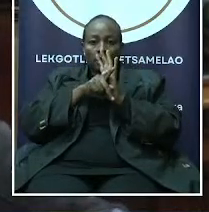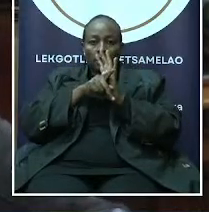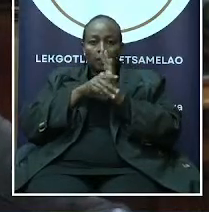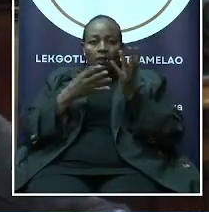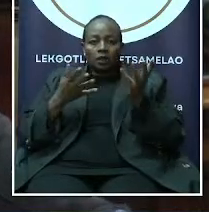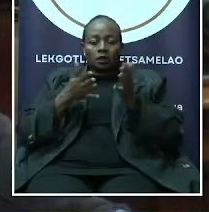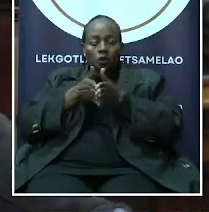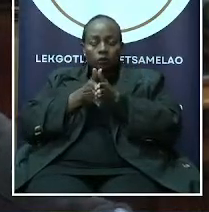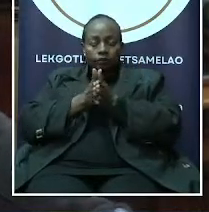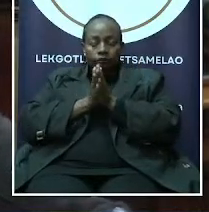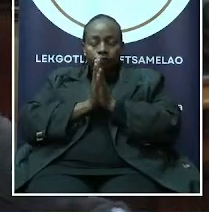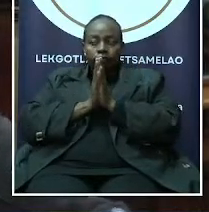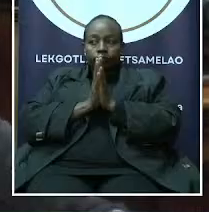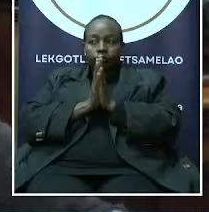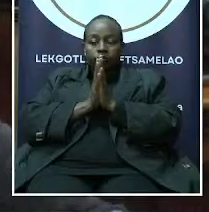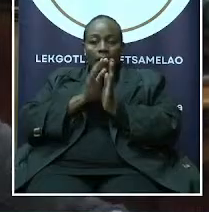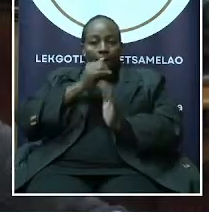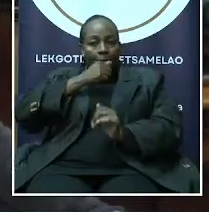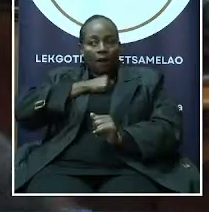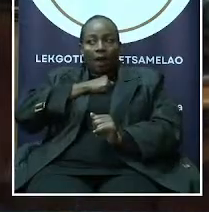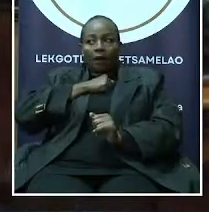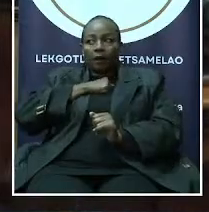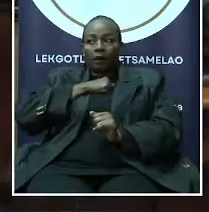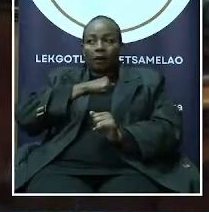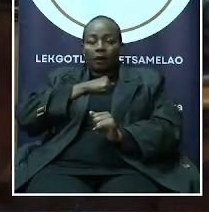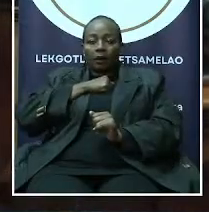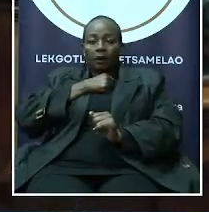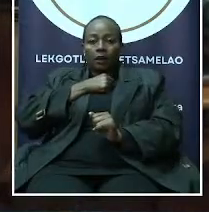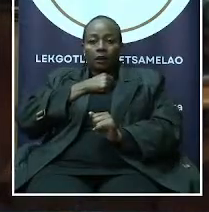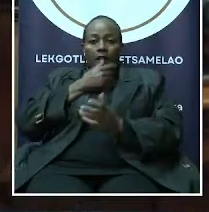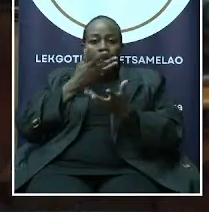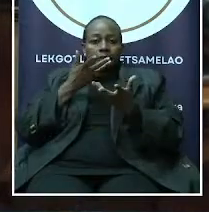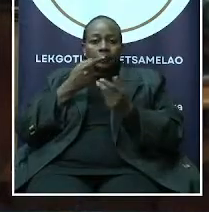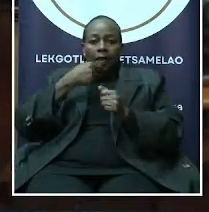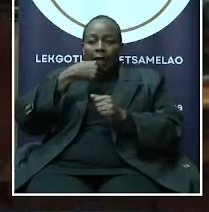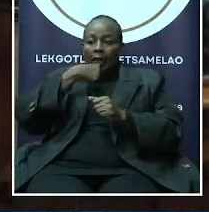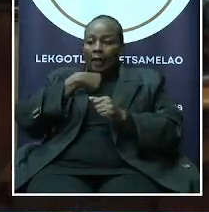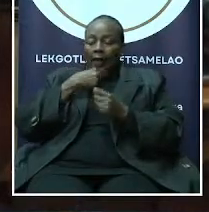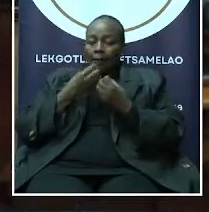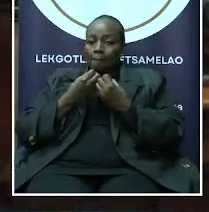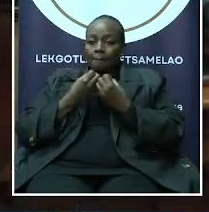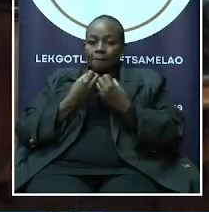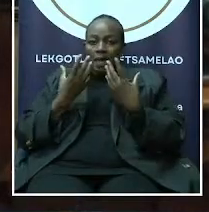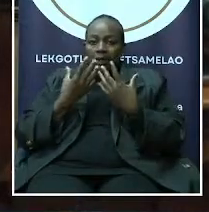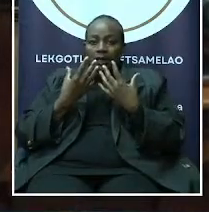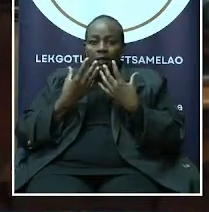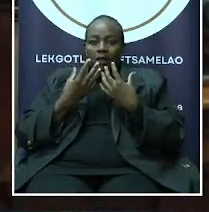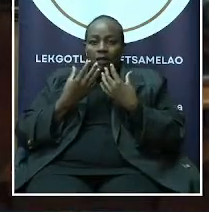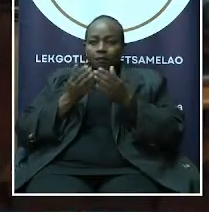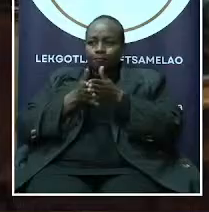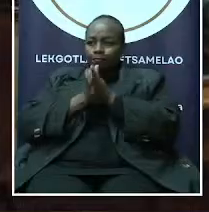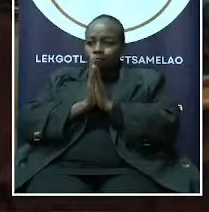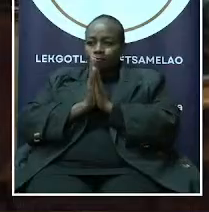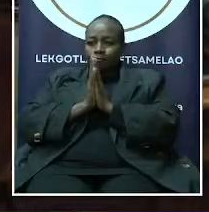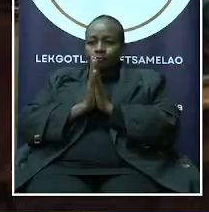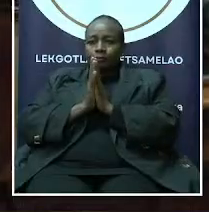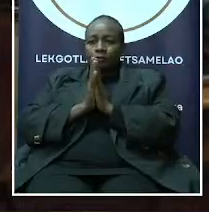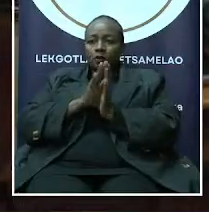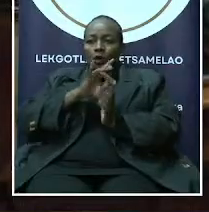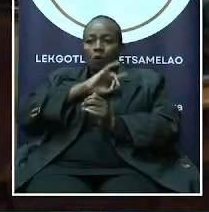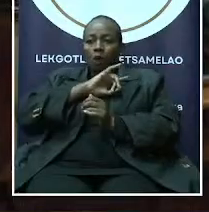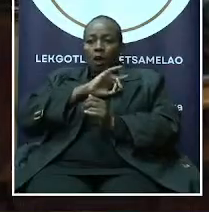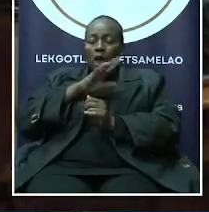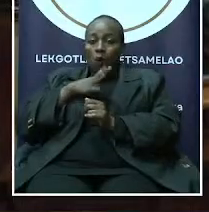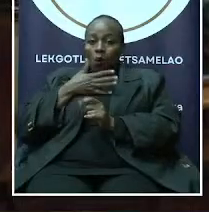my plea to this house that, and I'm not pleading on many things because I want my speech to be direct